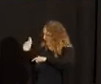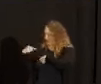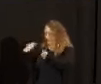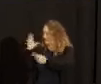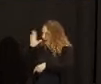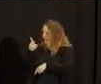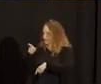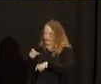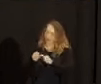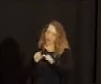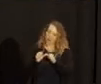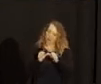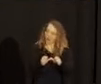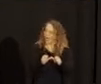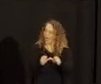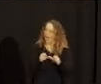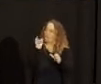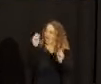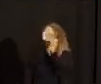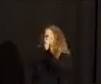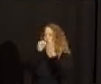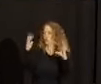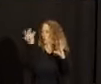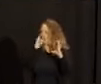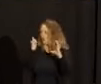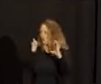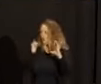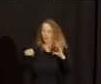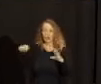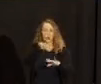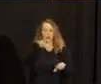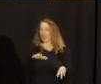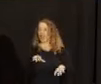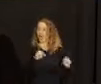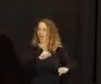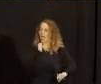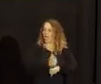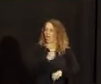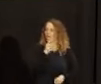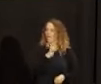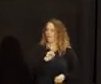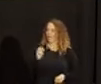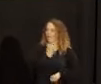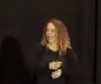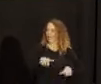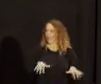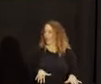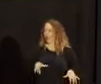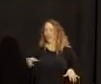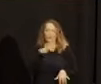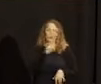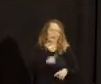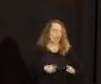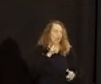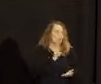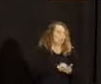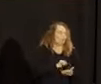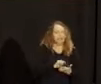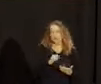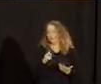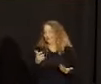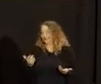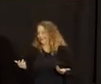work. But not everybody can go occupy a building for 40 days, right? I mean, for a lot